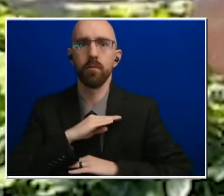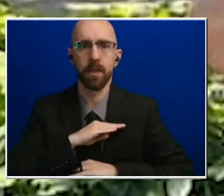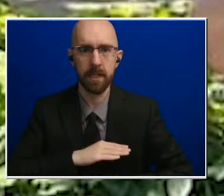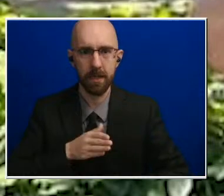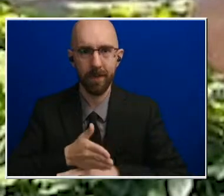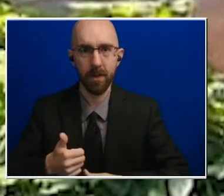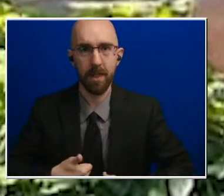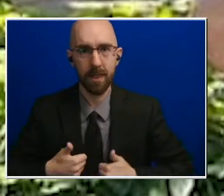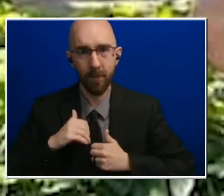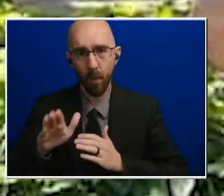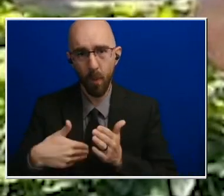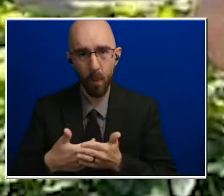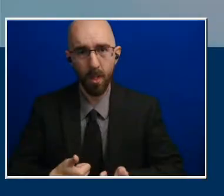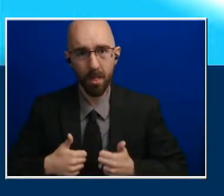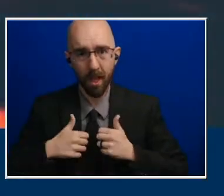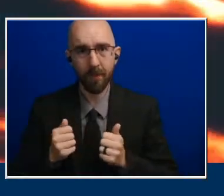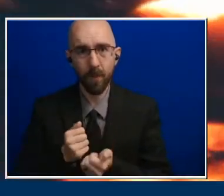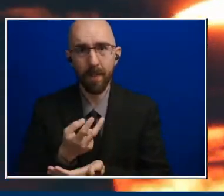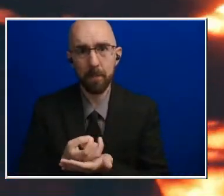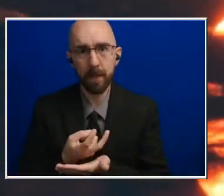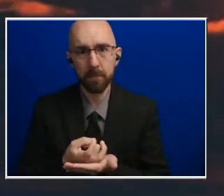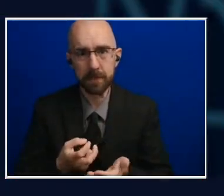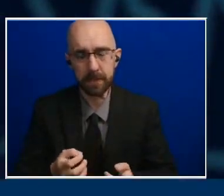life with epilepsy.